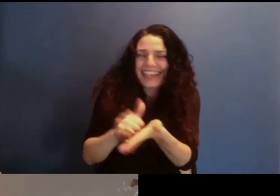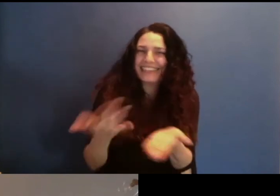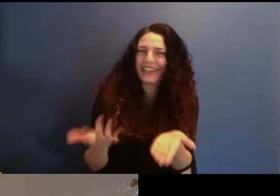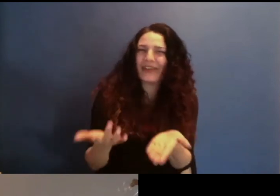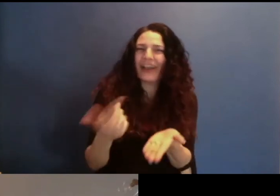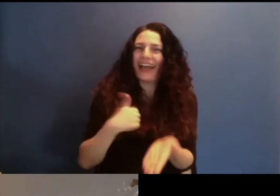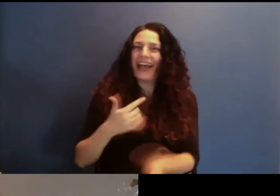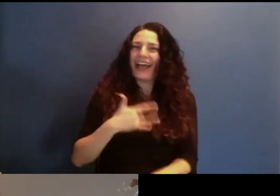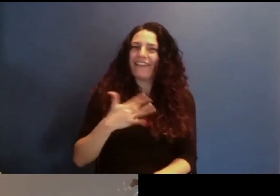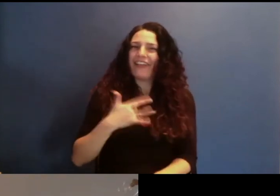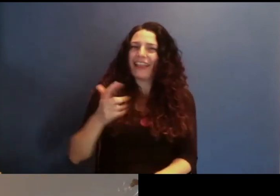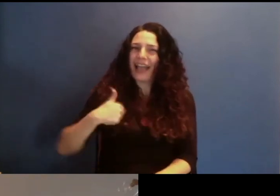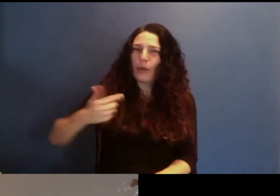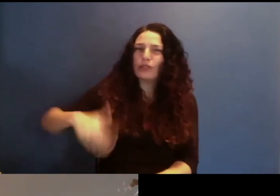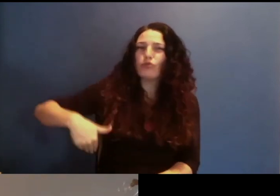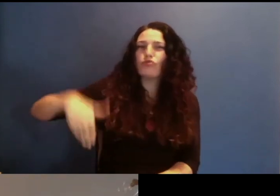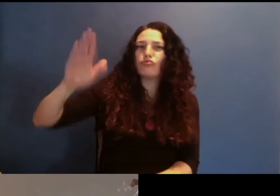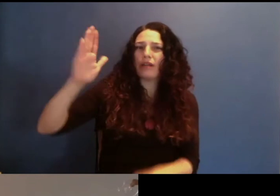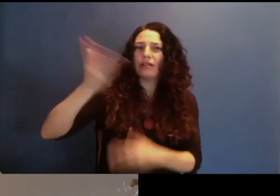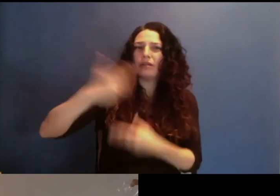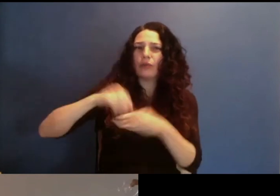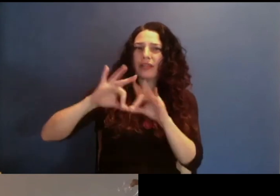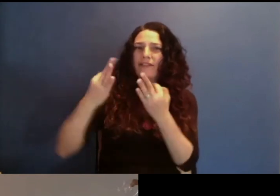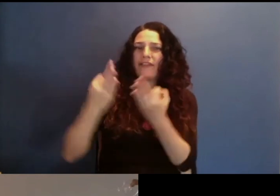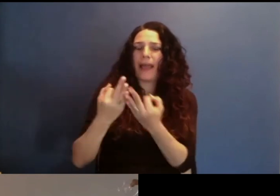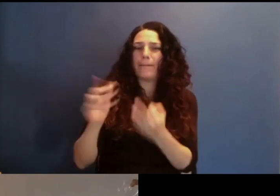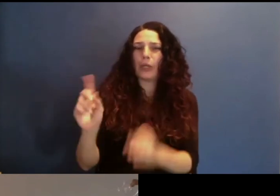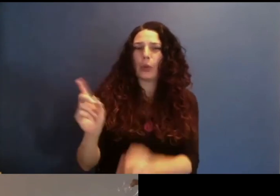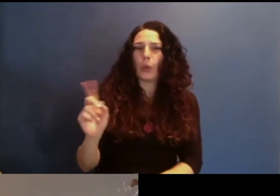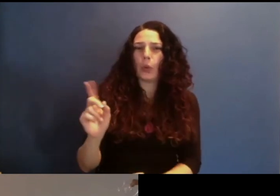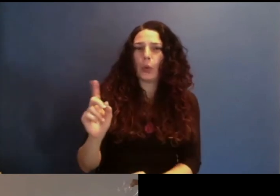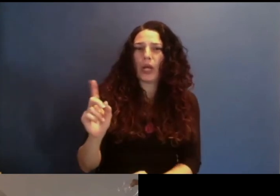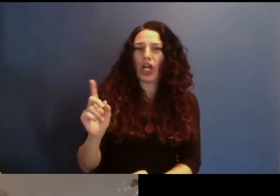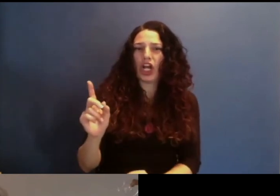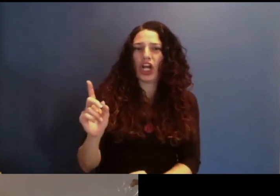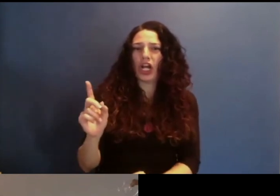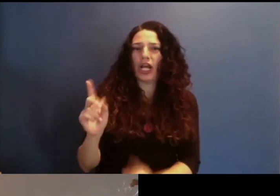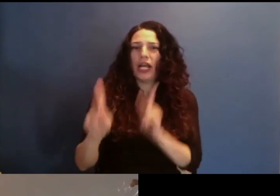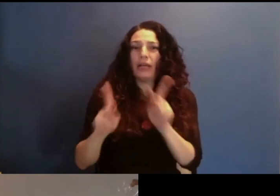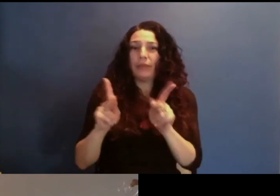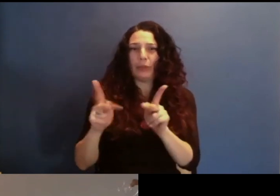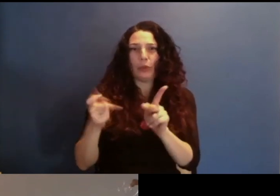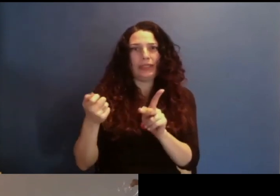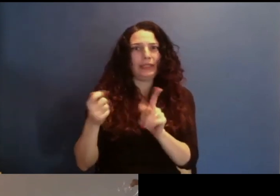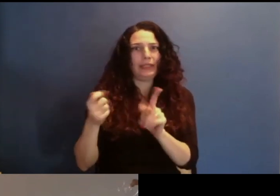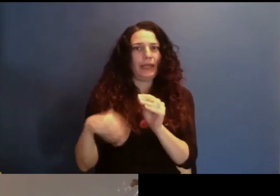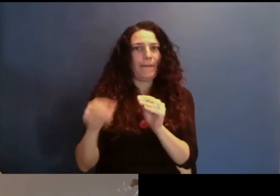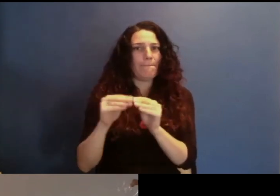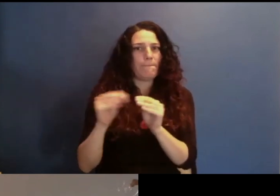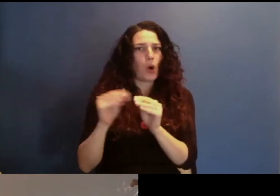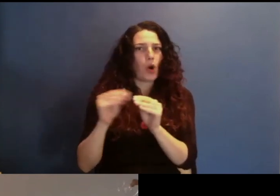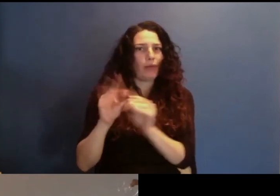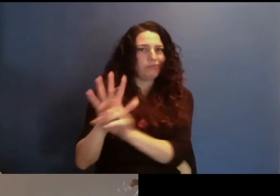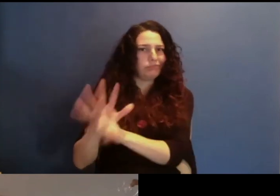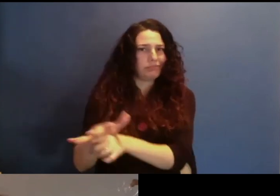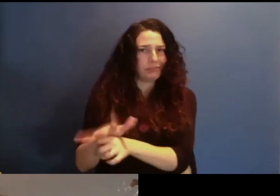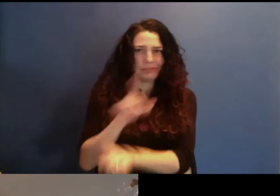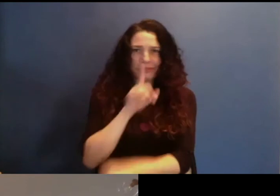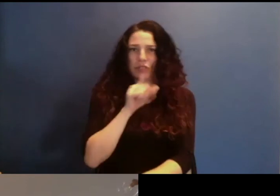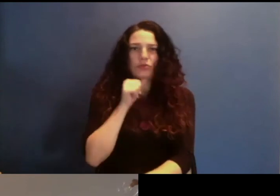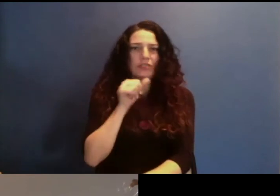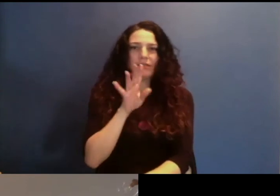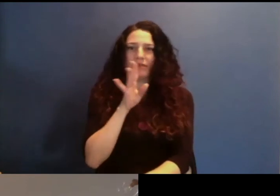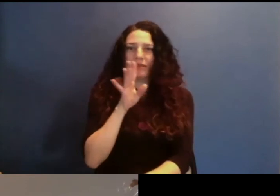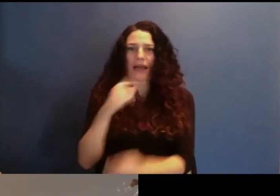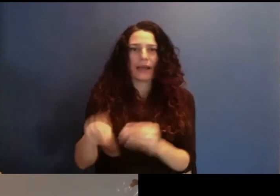was raised in a family where people were kind of repressed, or you didn't talk about a lot of things, like things were swept under the rug. And I